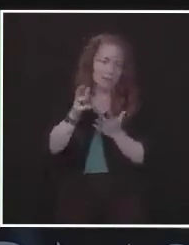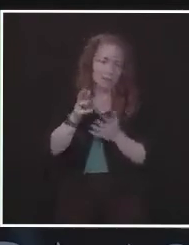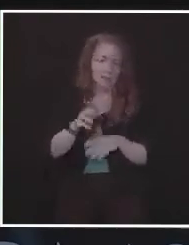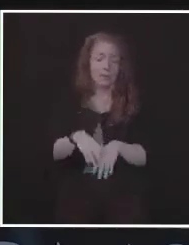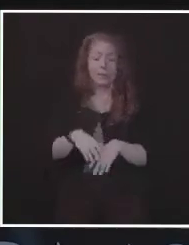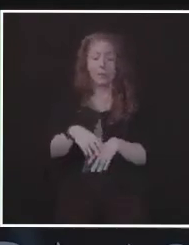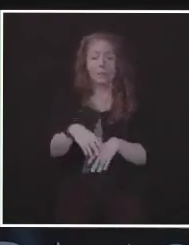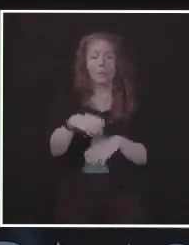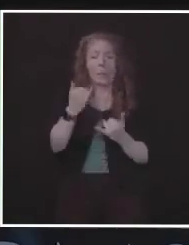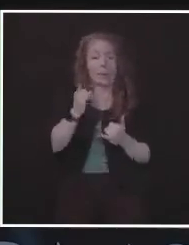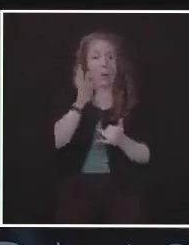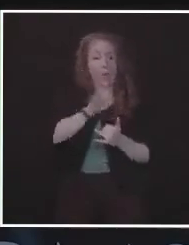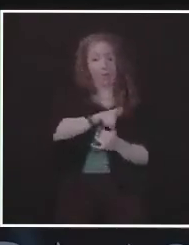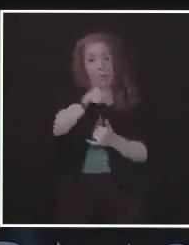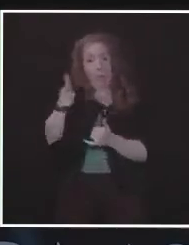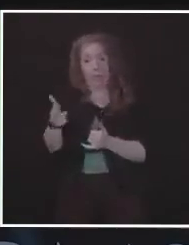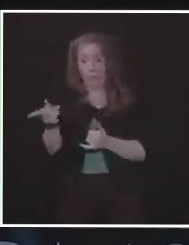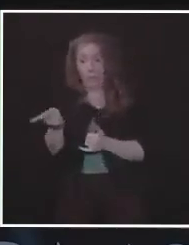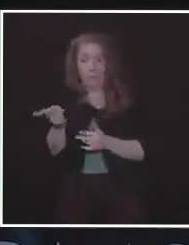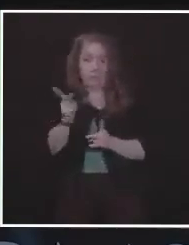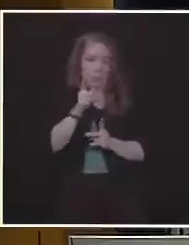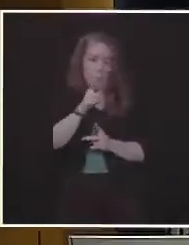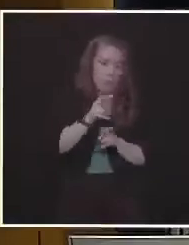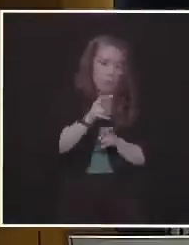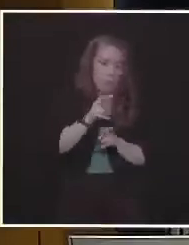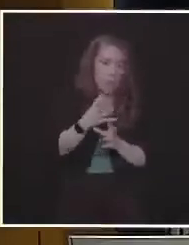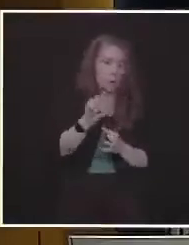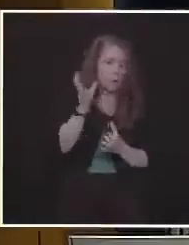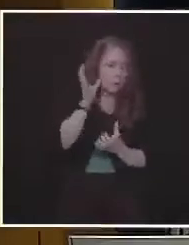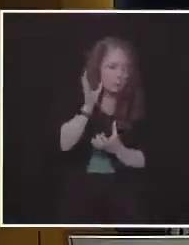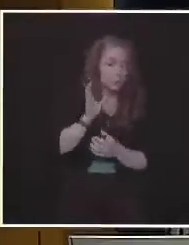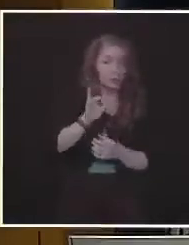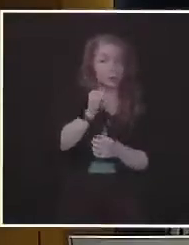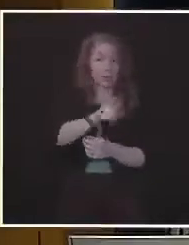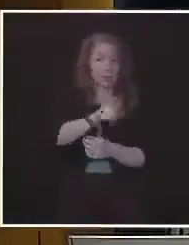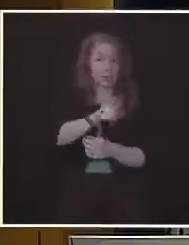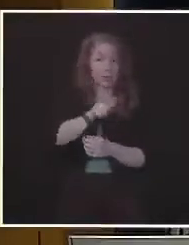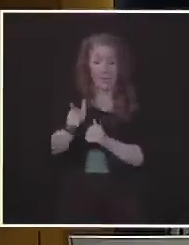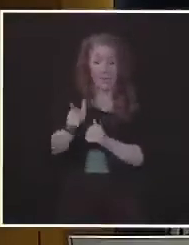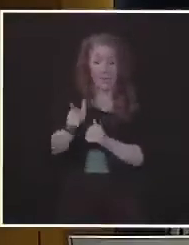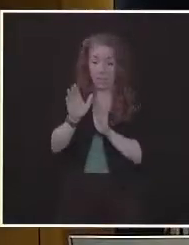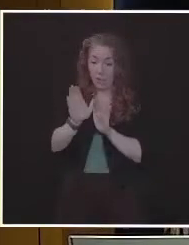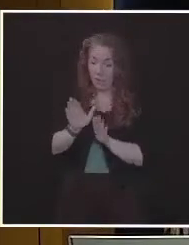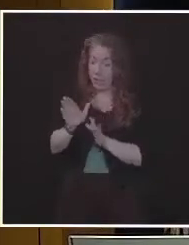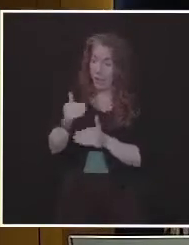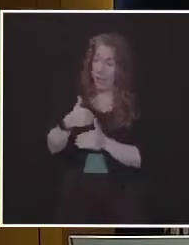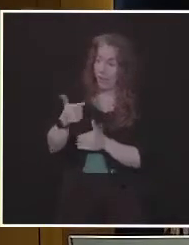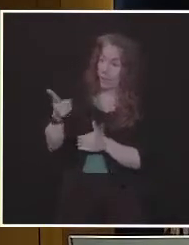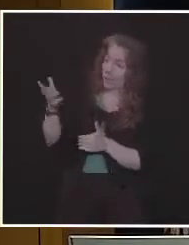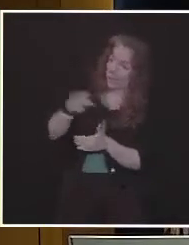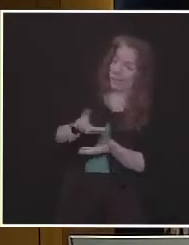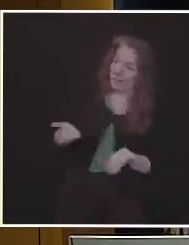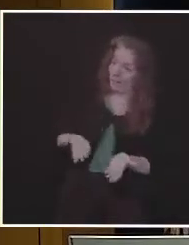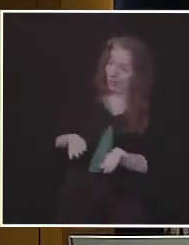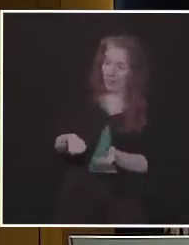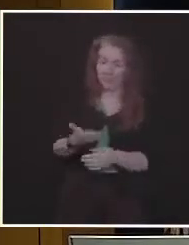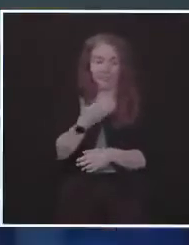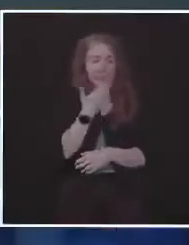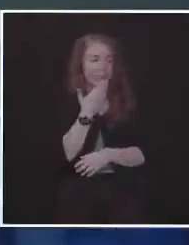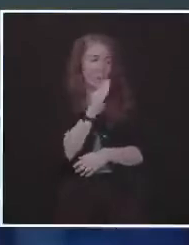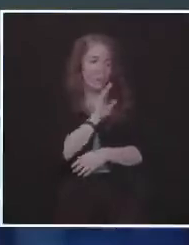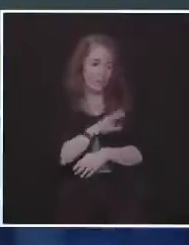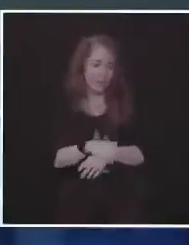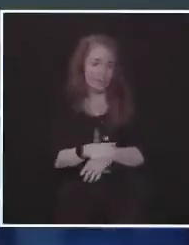hear from. So, Jim, I'm turning it over to you, and it is great to have you back on board. Thank you, Bob. Thank